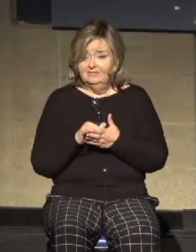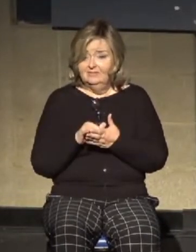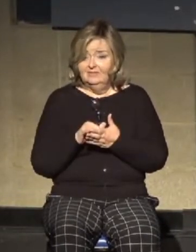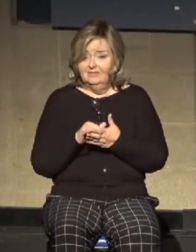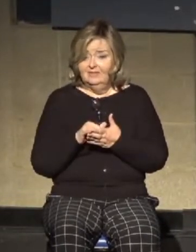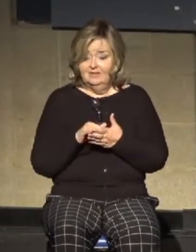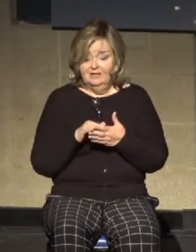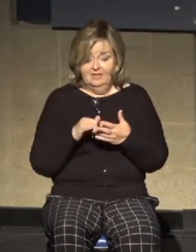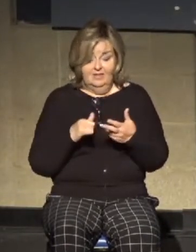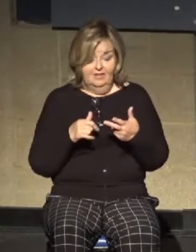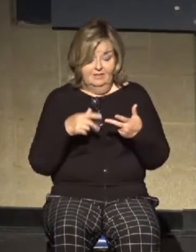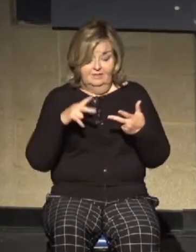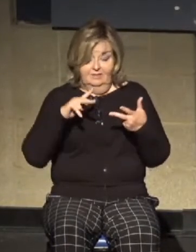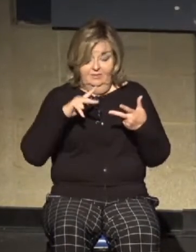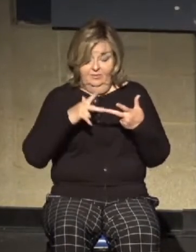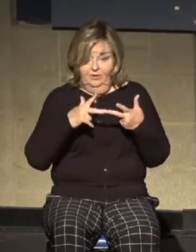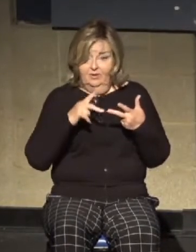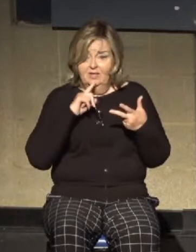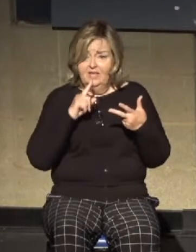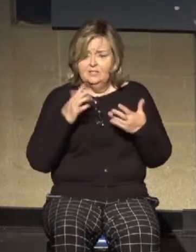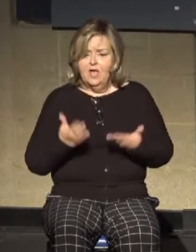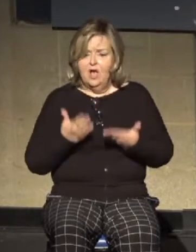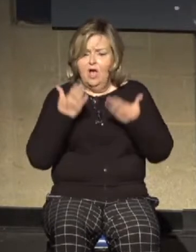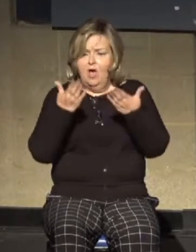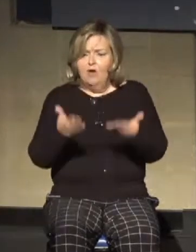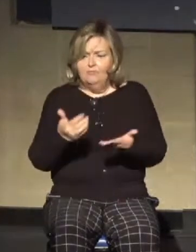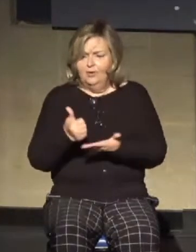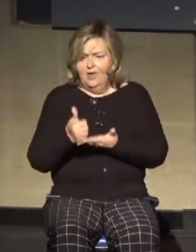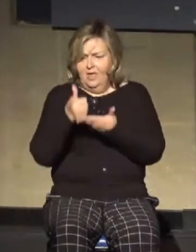So the last thing, number three, is to offer help.